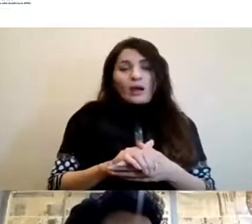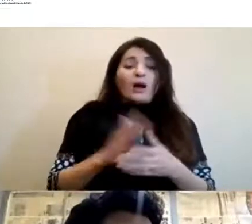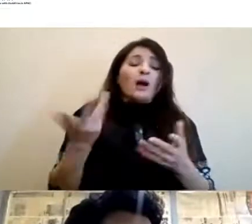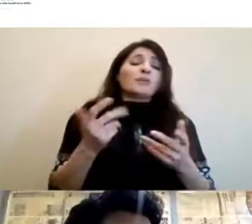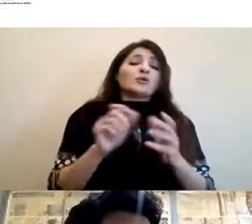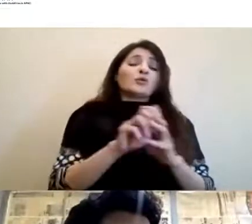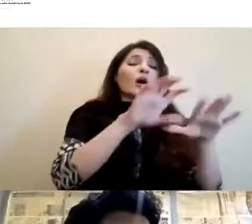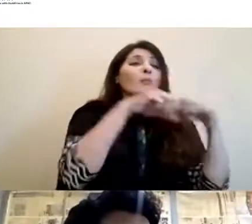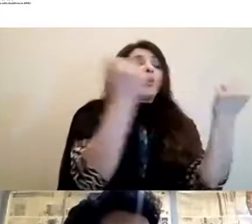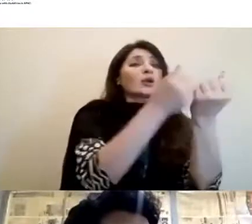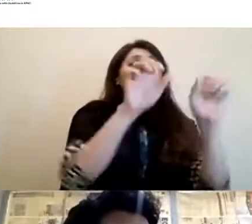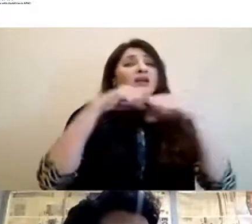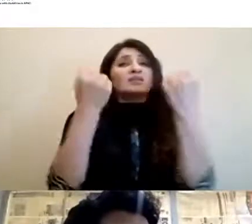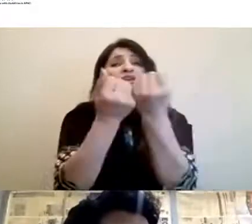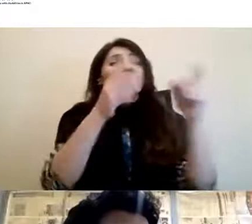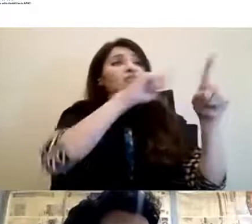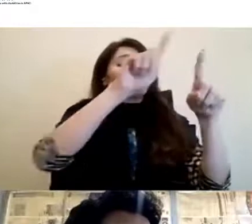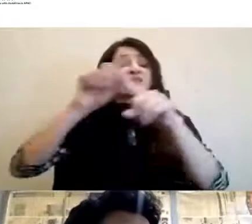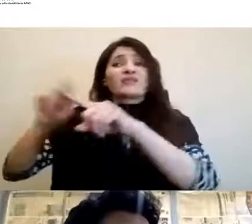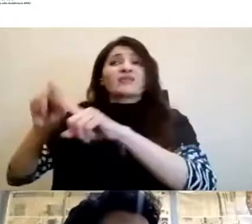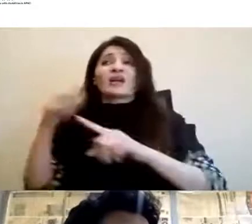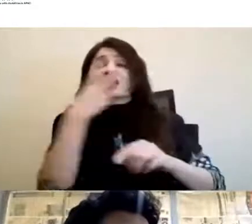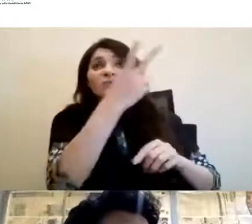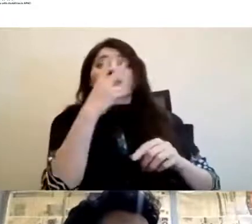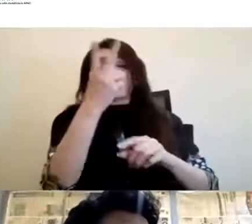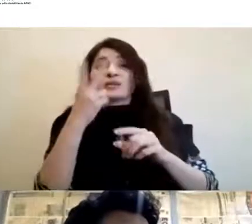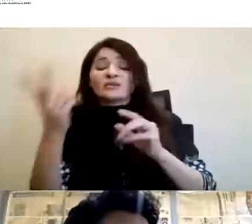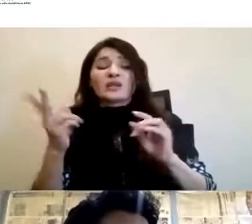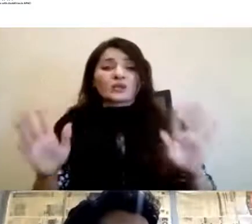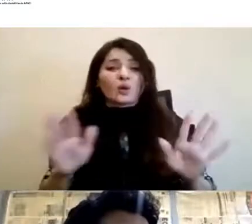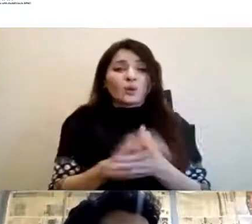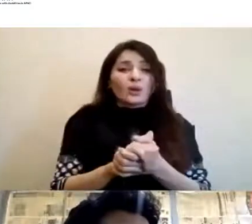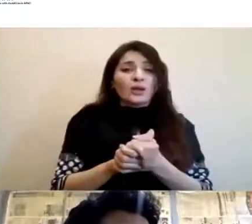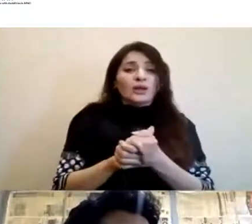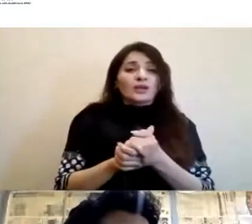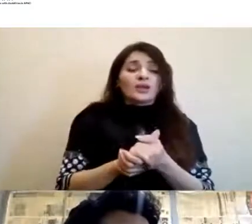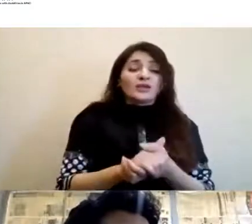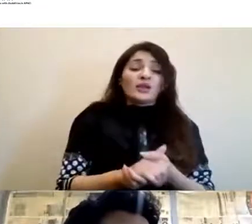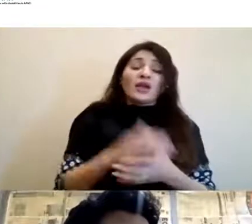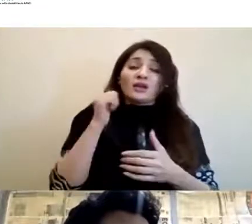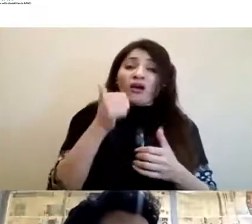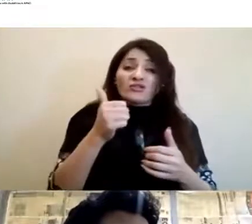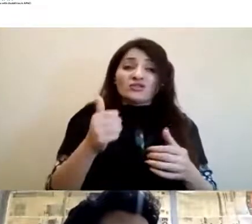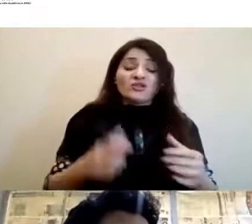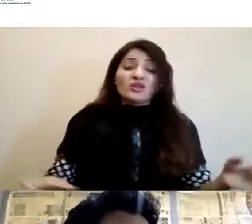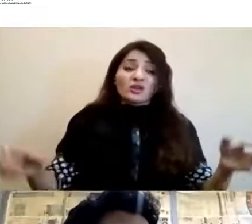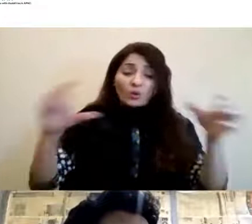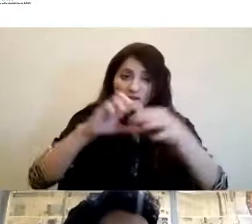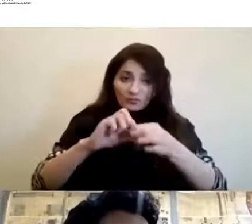represented in this panel, it's evident that the commitment and effective collaboration will be foundational